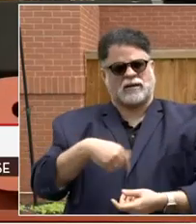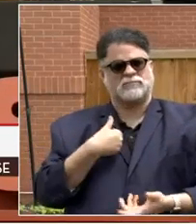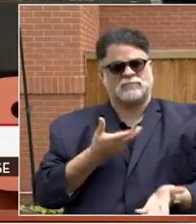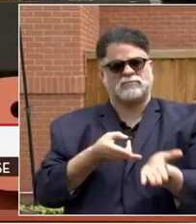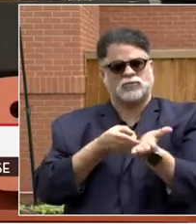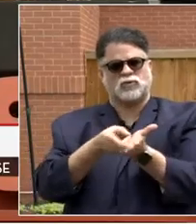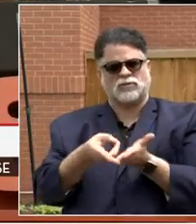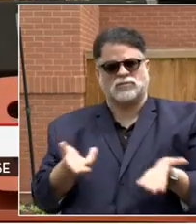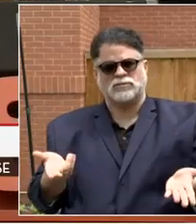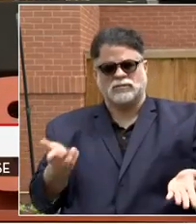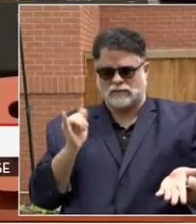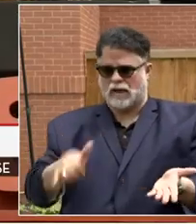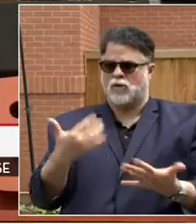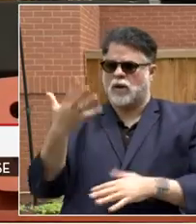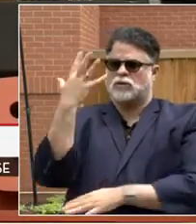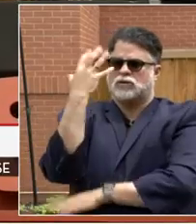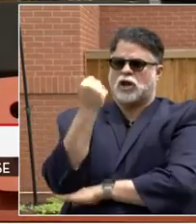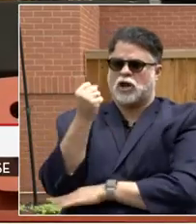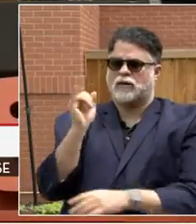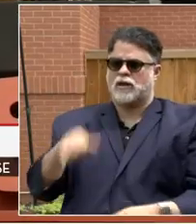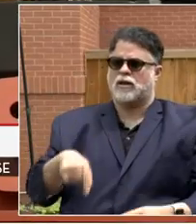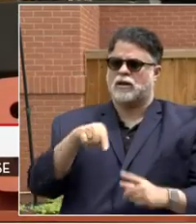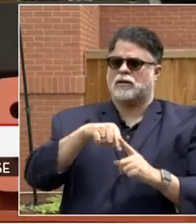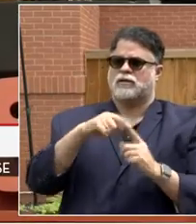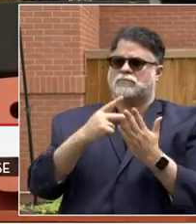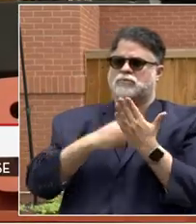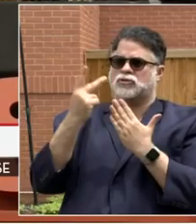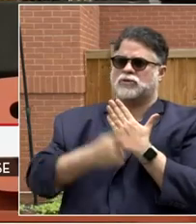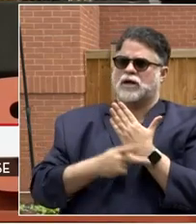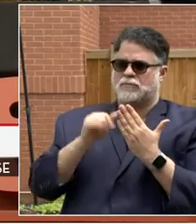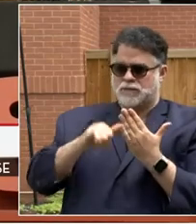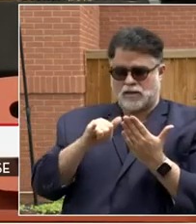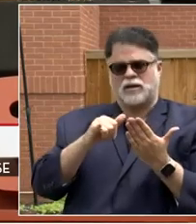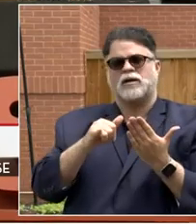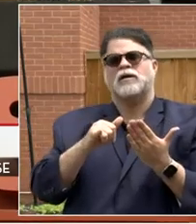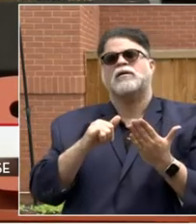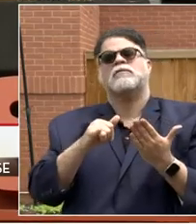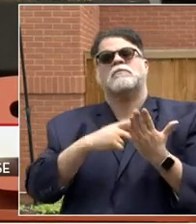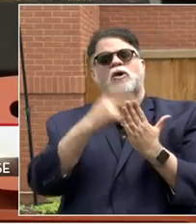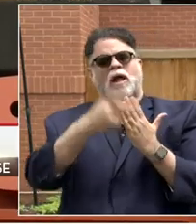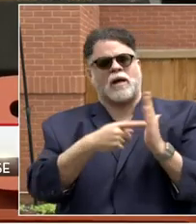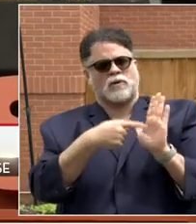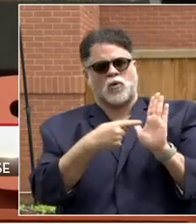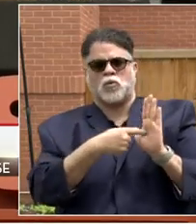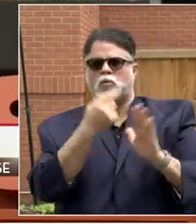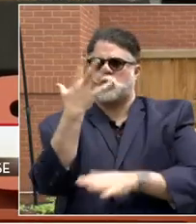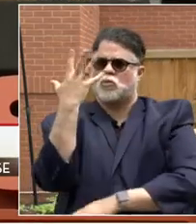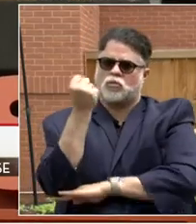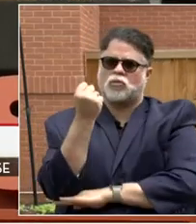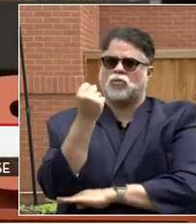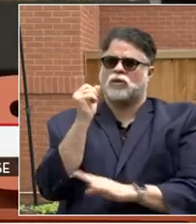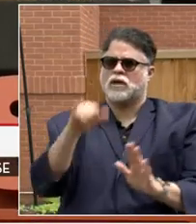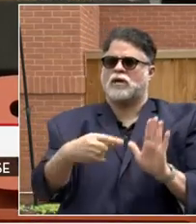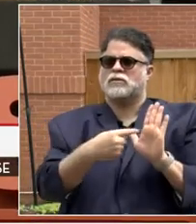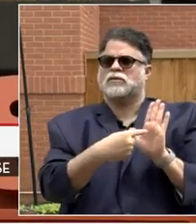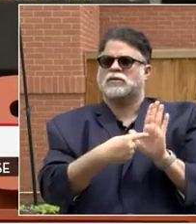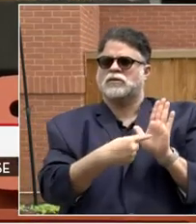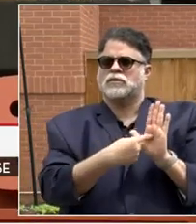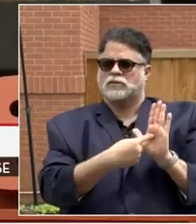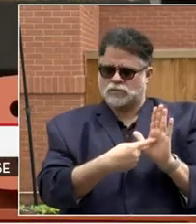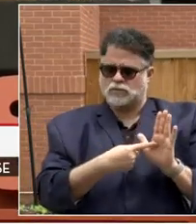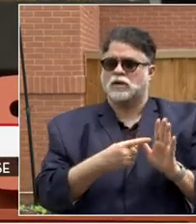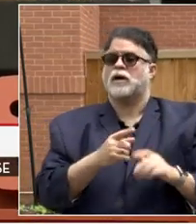have one. I can stand up and talk about mine and defend mine. But every council member, this is how it works. I propose a